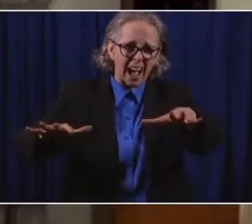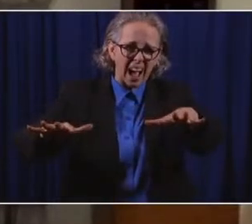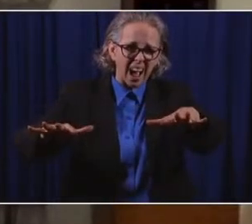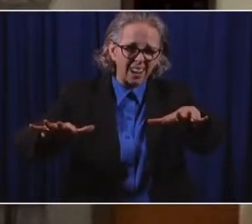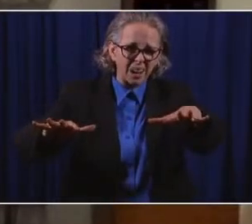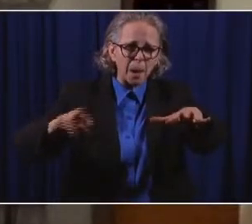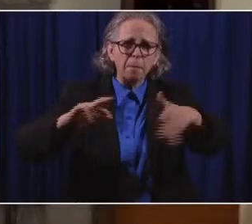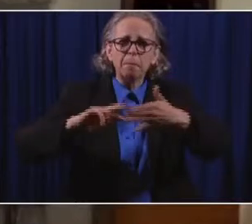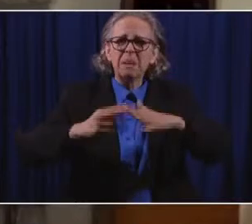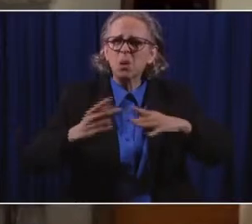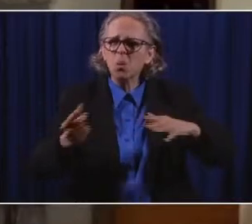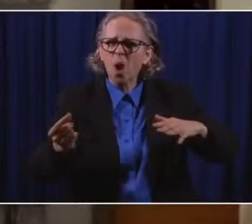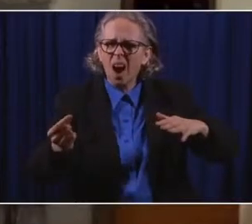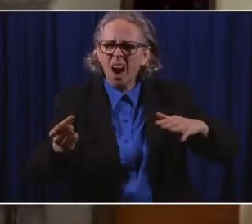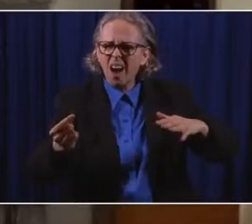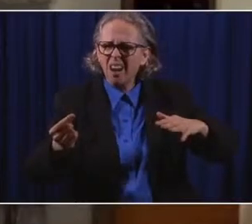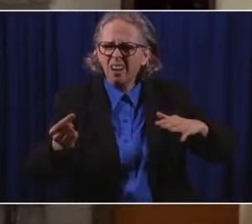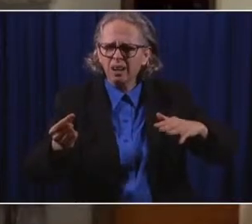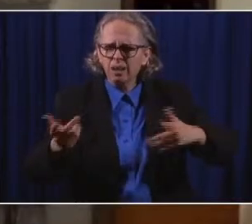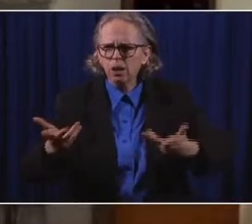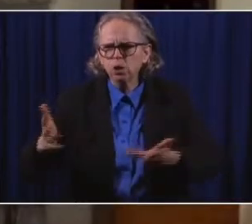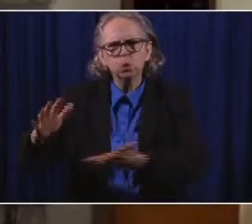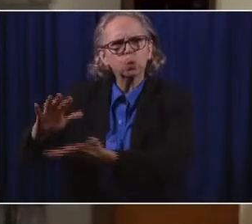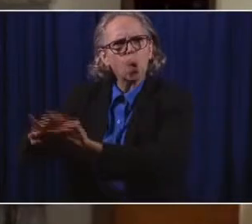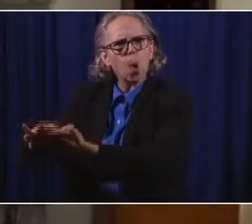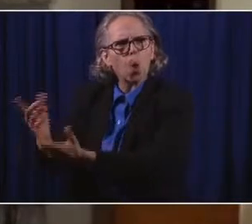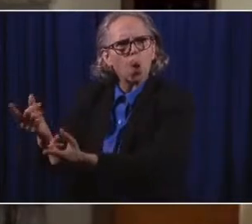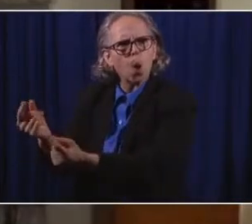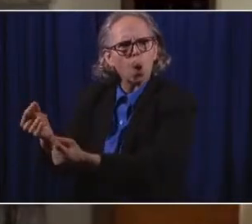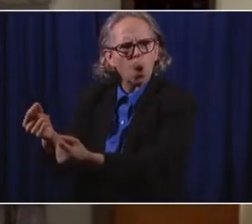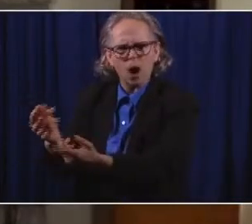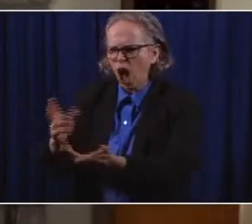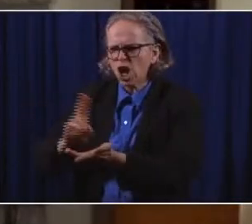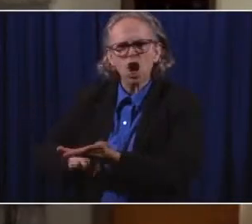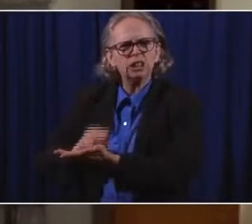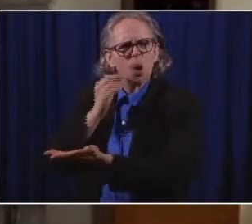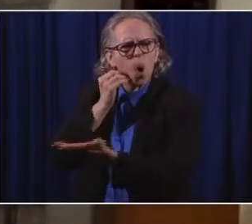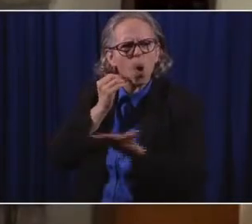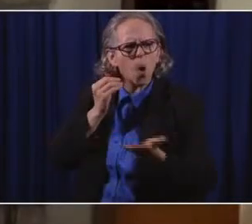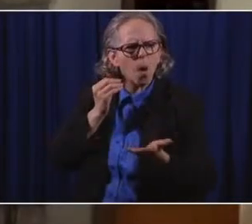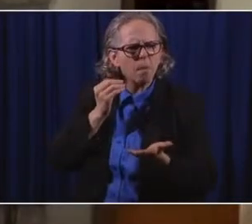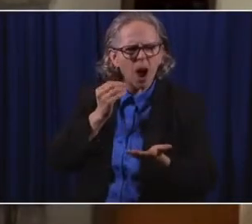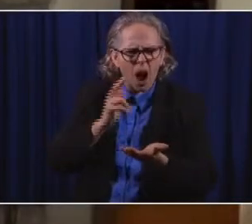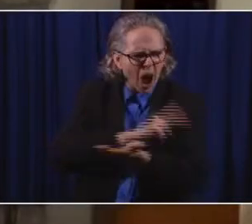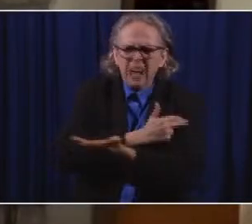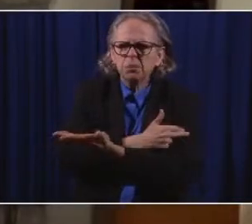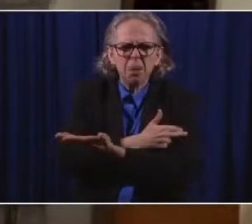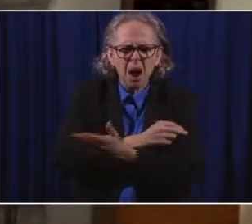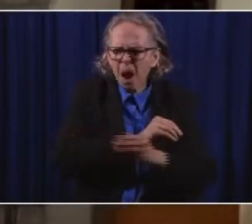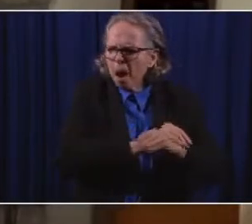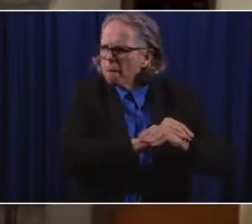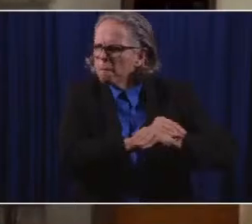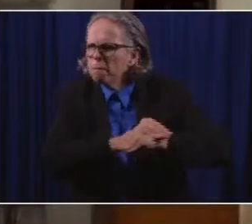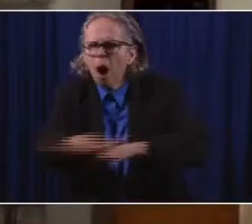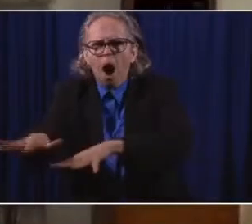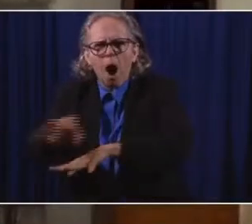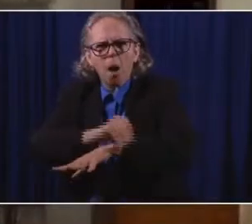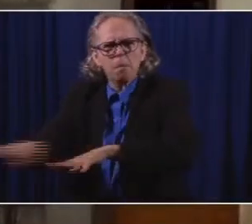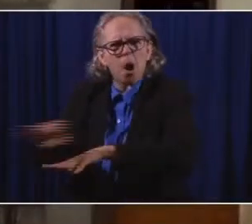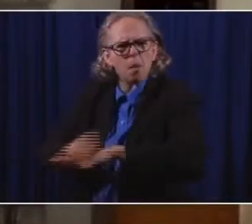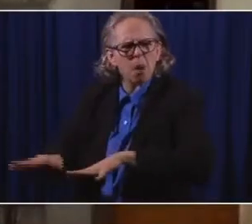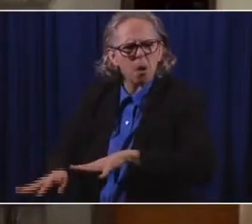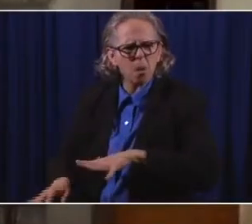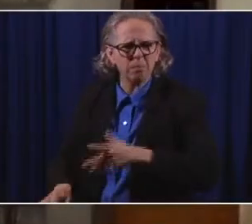homes, and our hospitals. Take a look at the slide that we have right here.